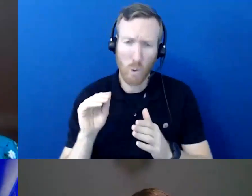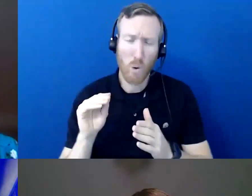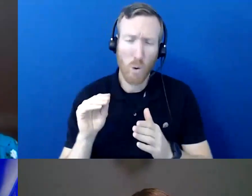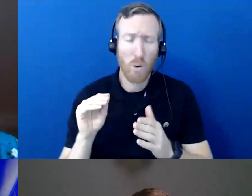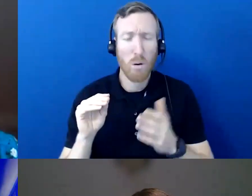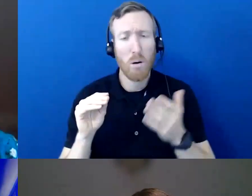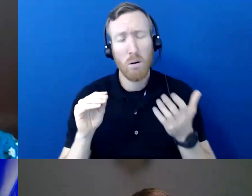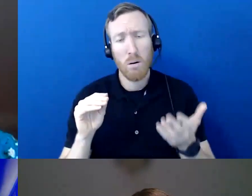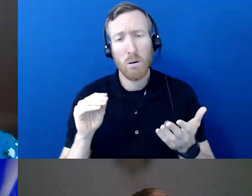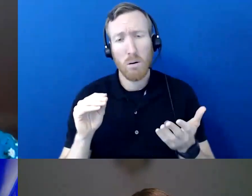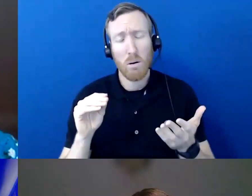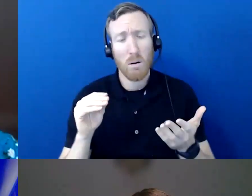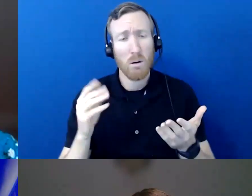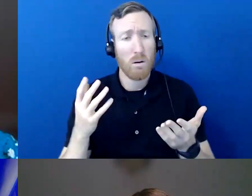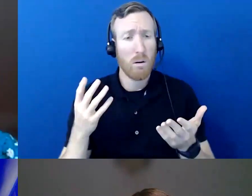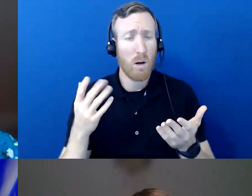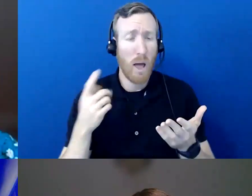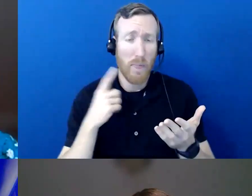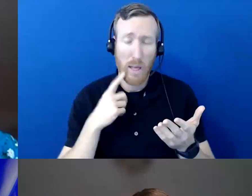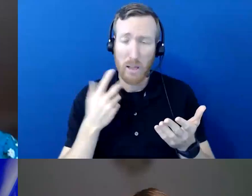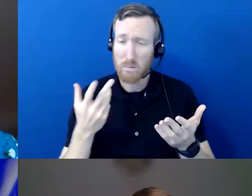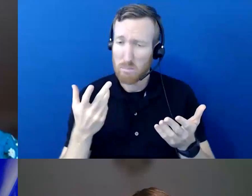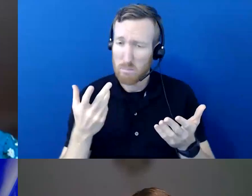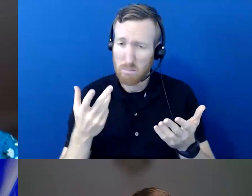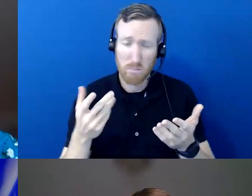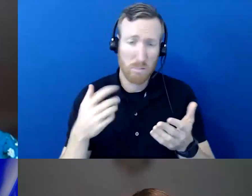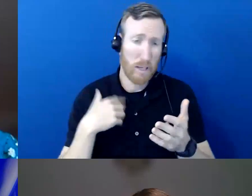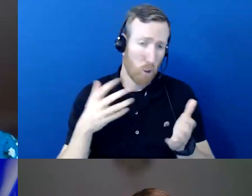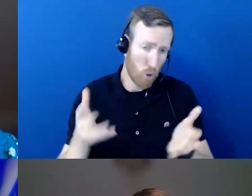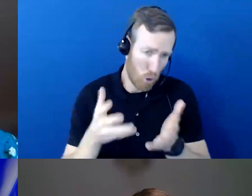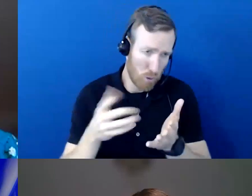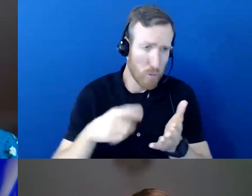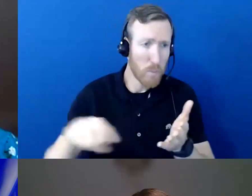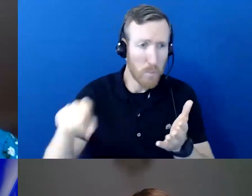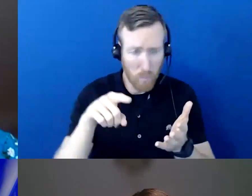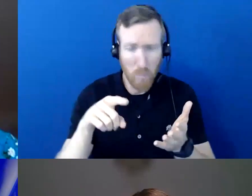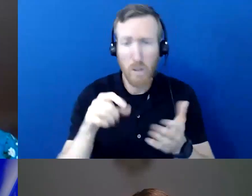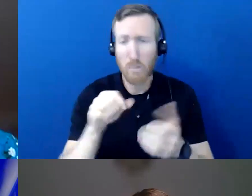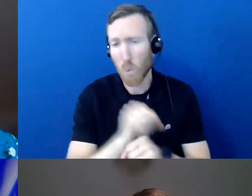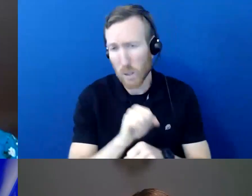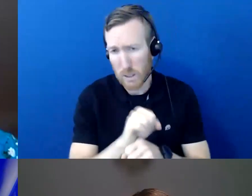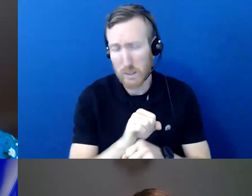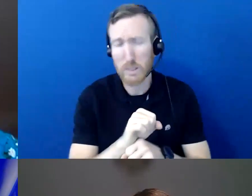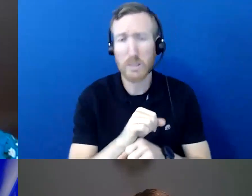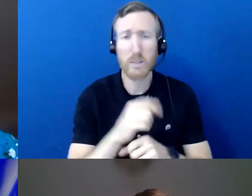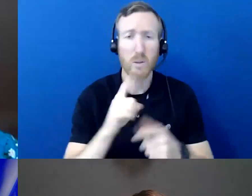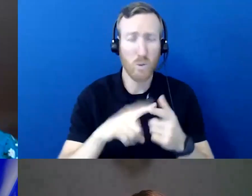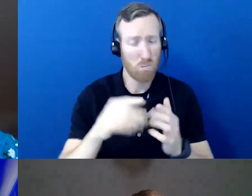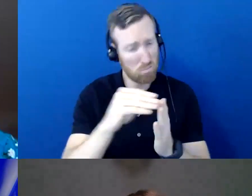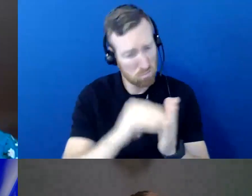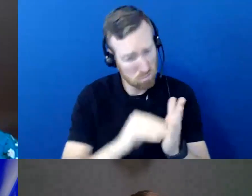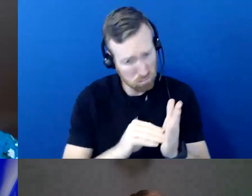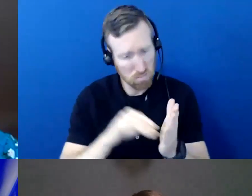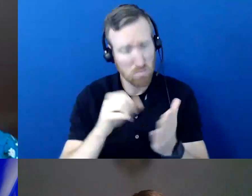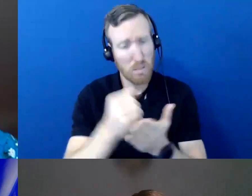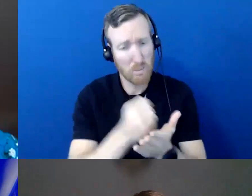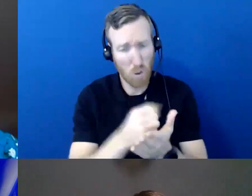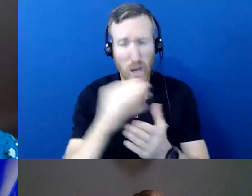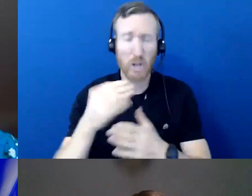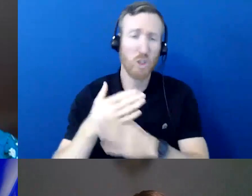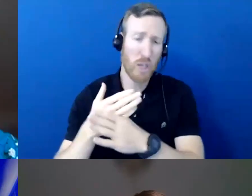why as much as possible, we encourage employees to complete and share their